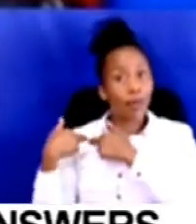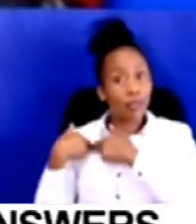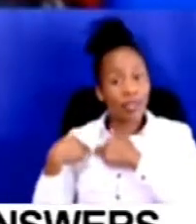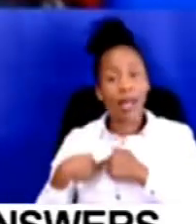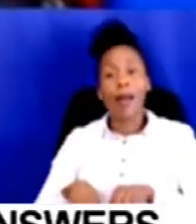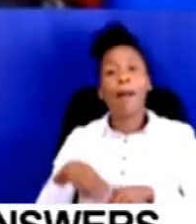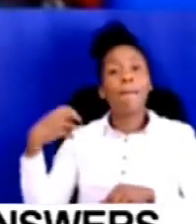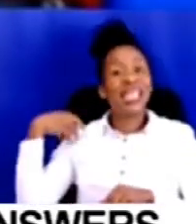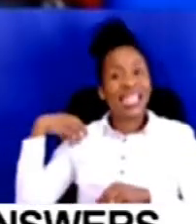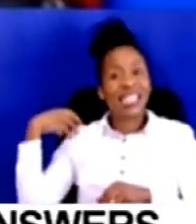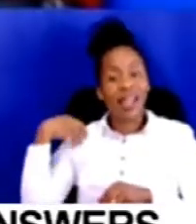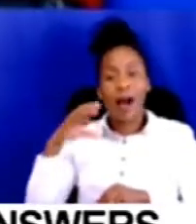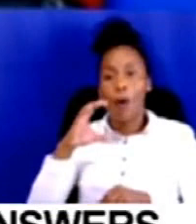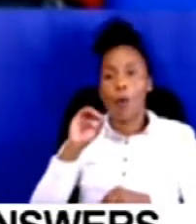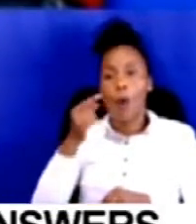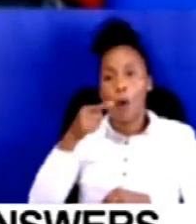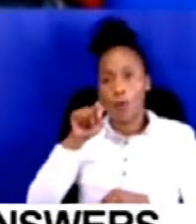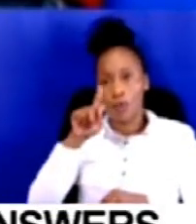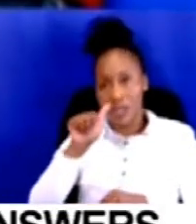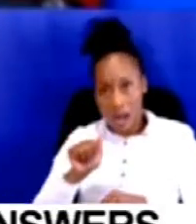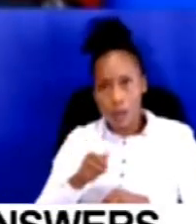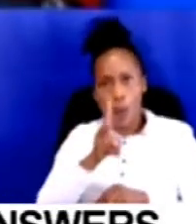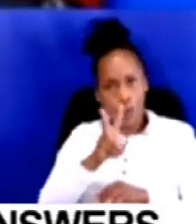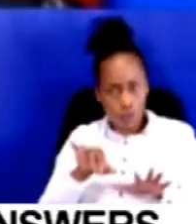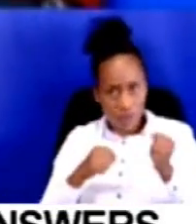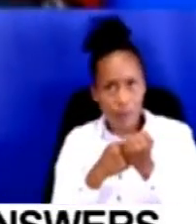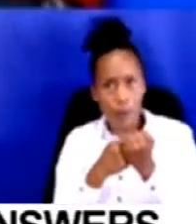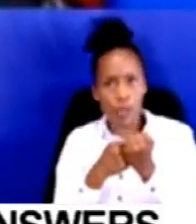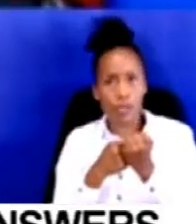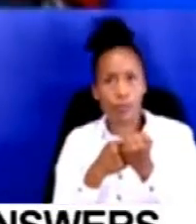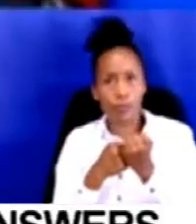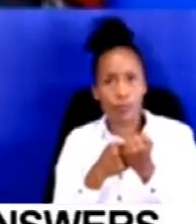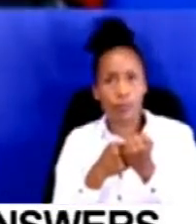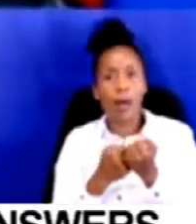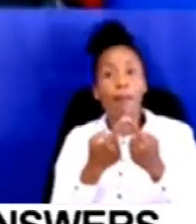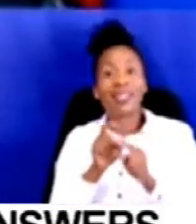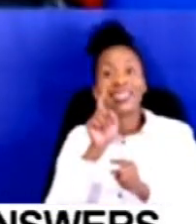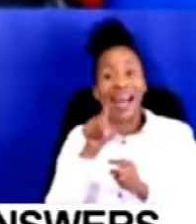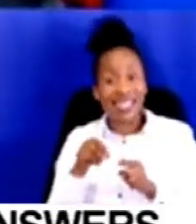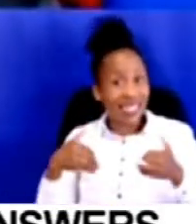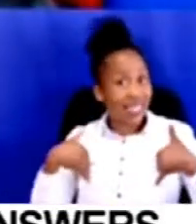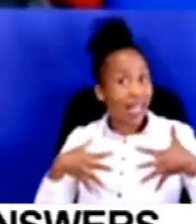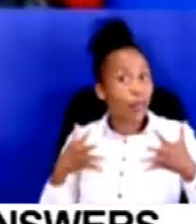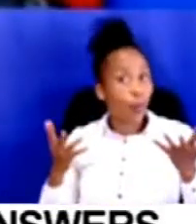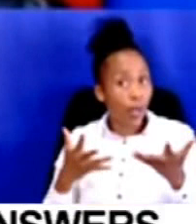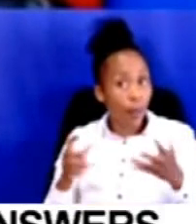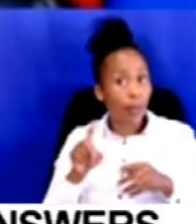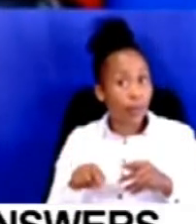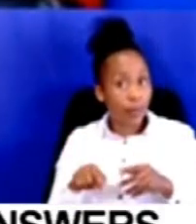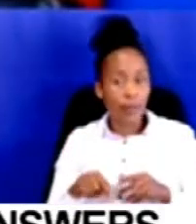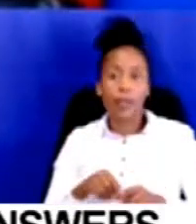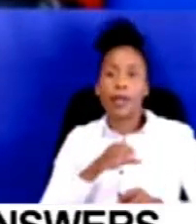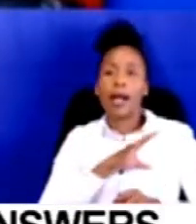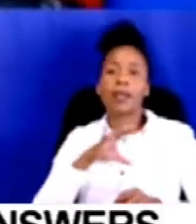of COGTA to also support, but that must start with the